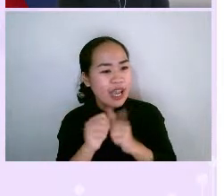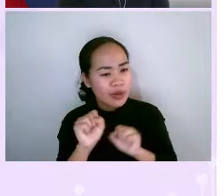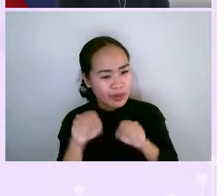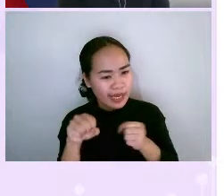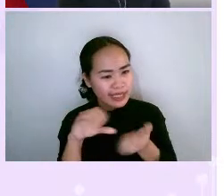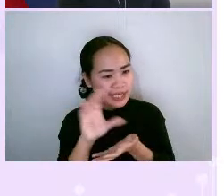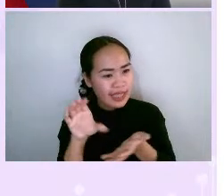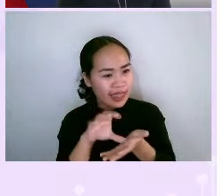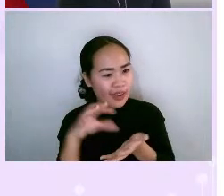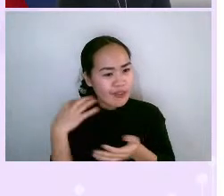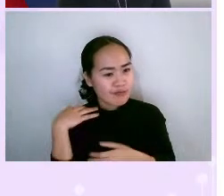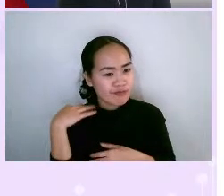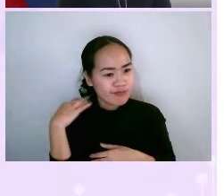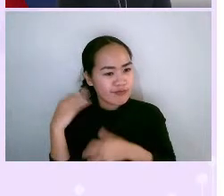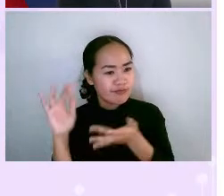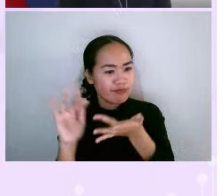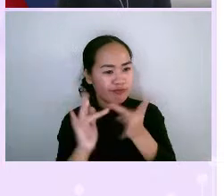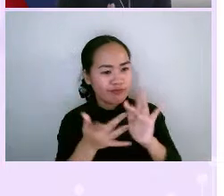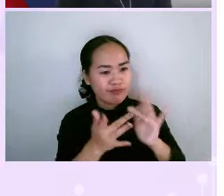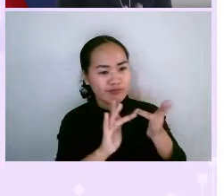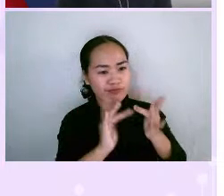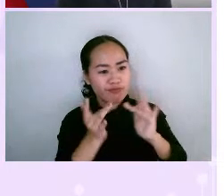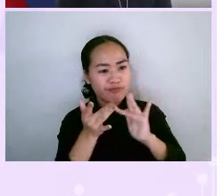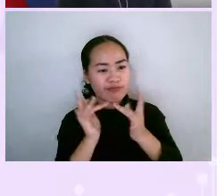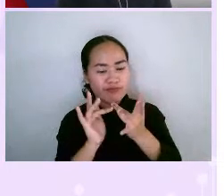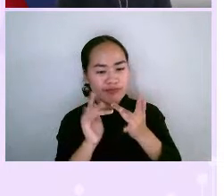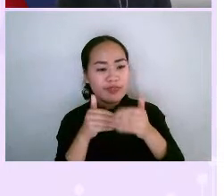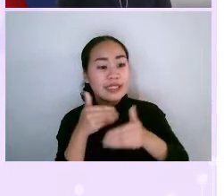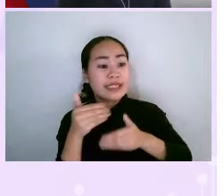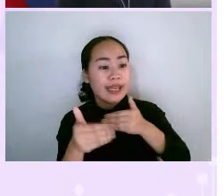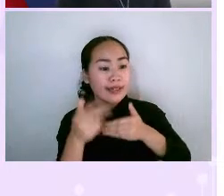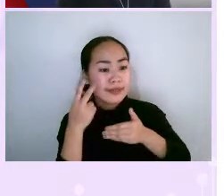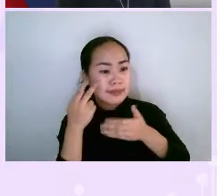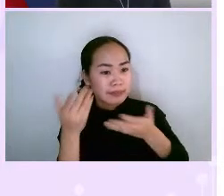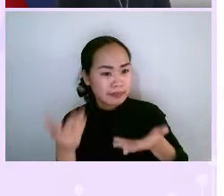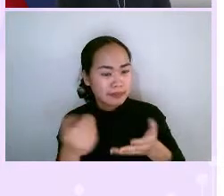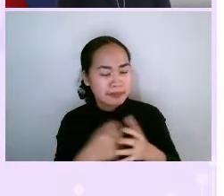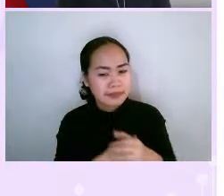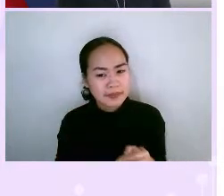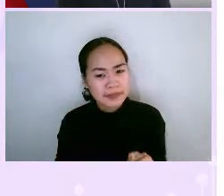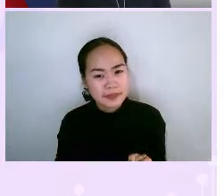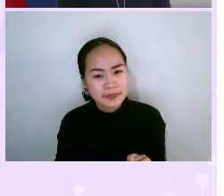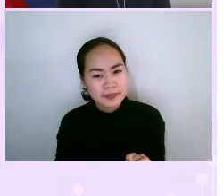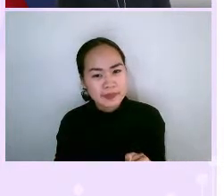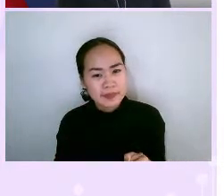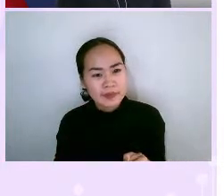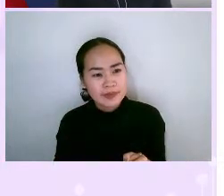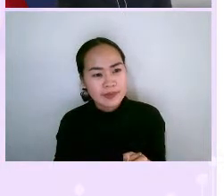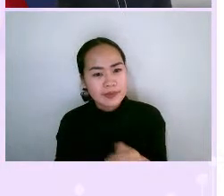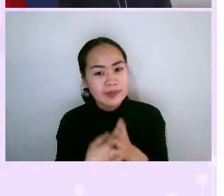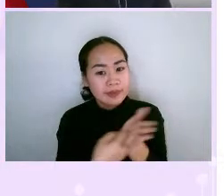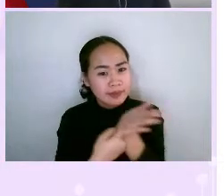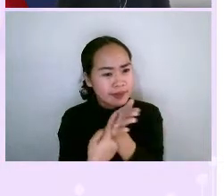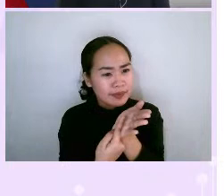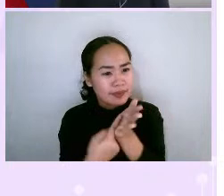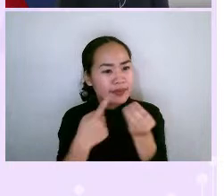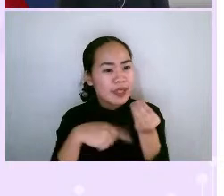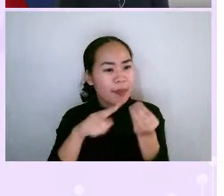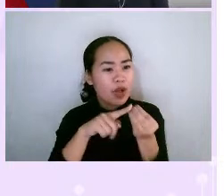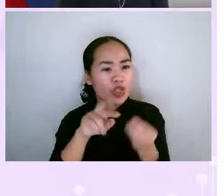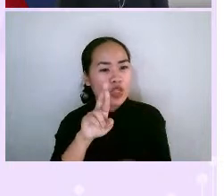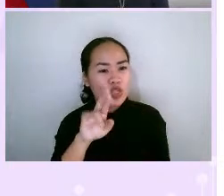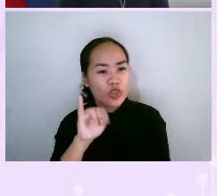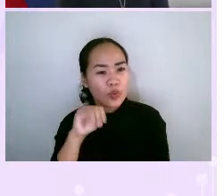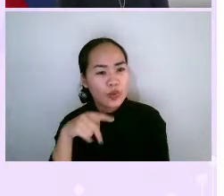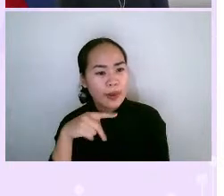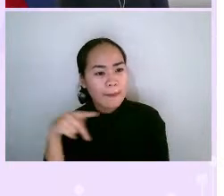initiatives and network. The next slide would talk about what we call the RIPPLES.